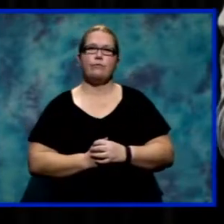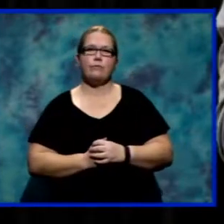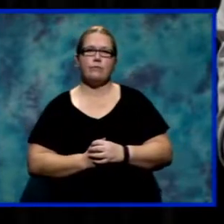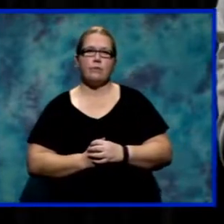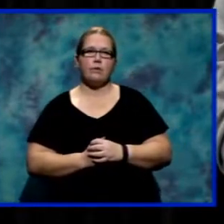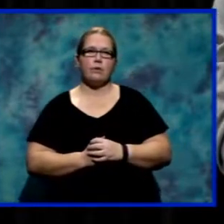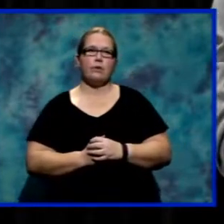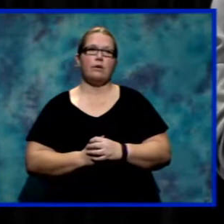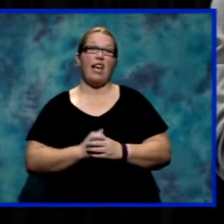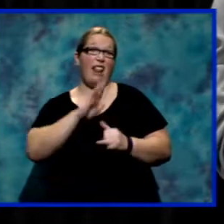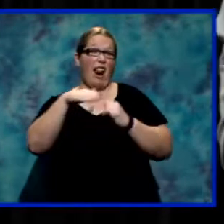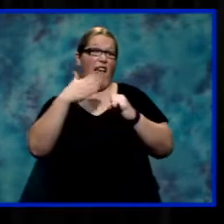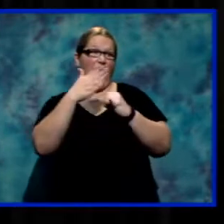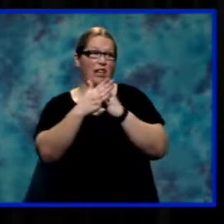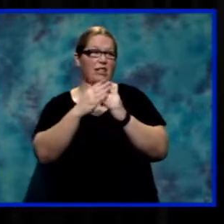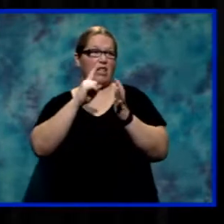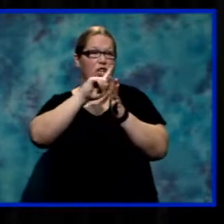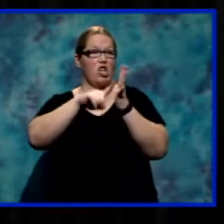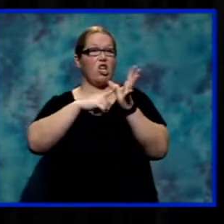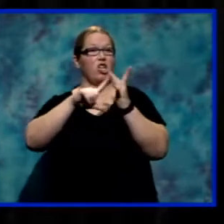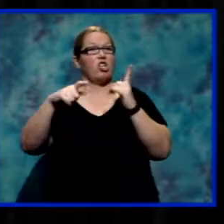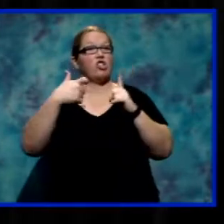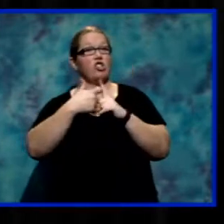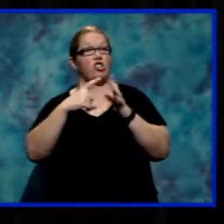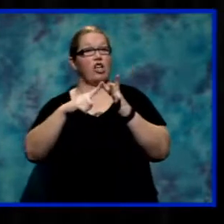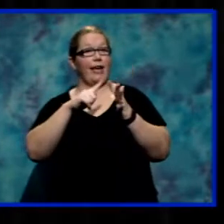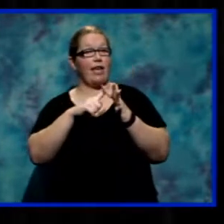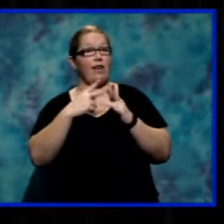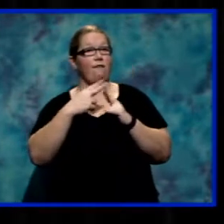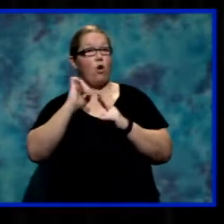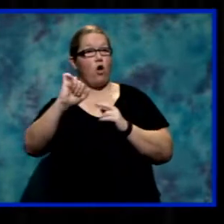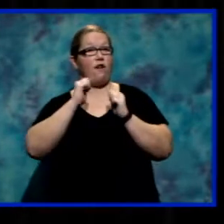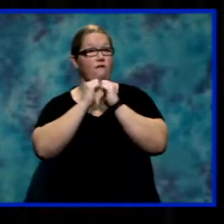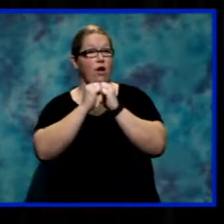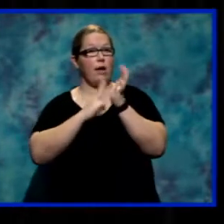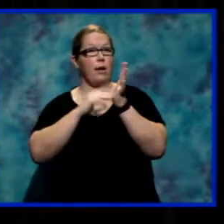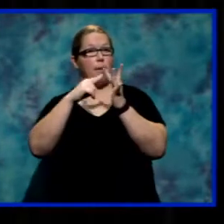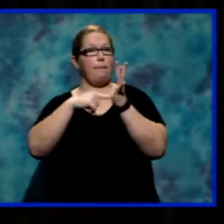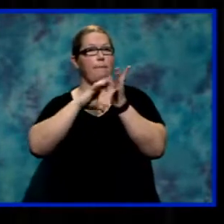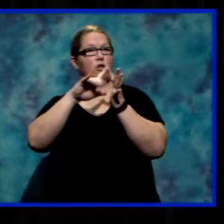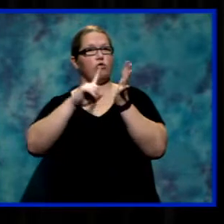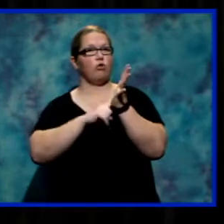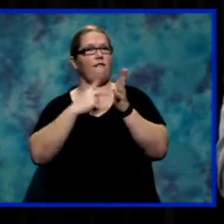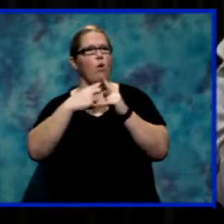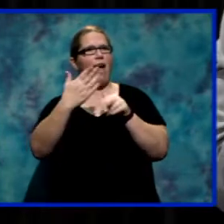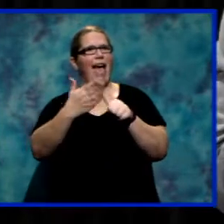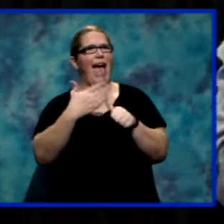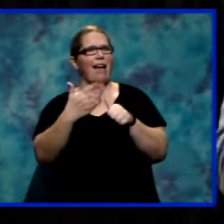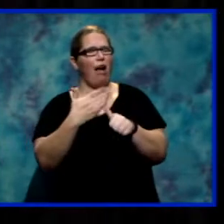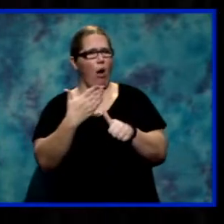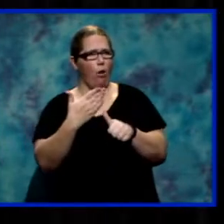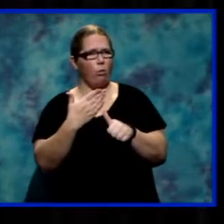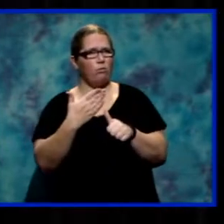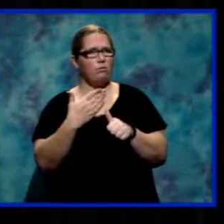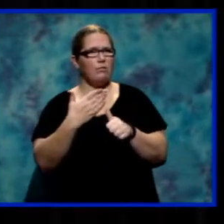And last but not least, Jackie has put in a request here for her friend Mitchell, who's battling with alcohol addiction, and for his family who are trying to help him